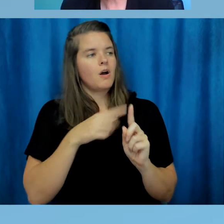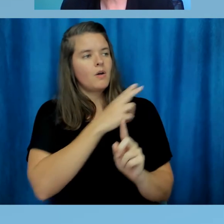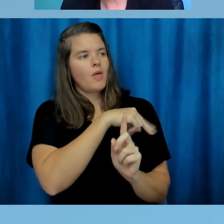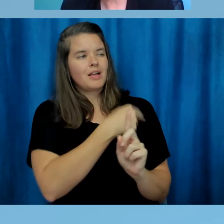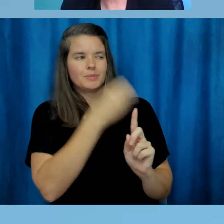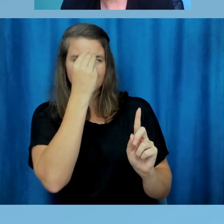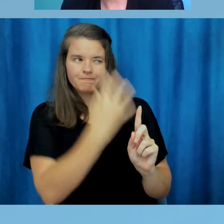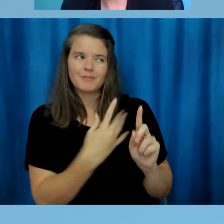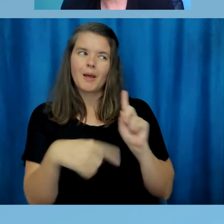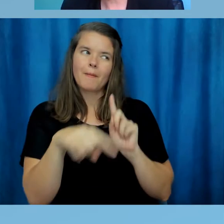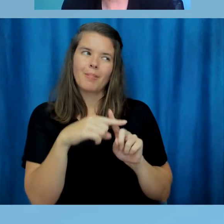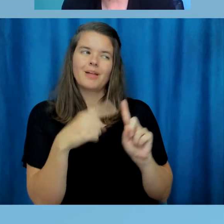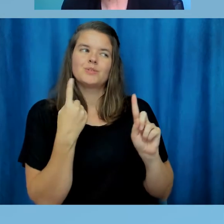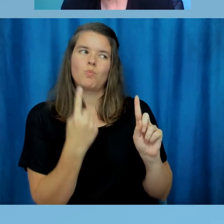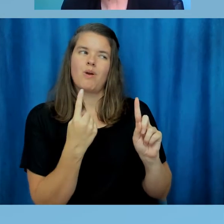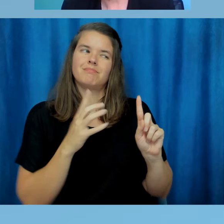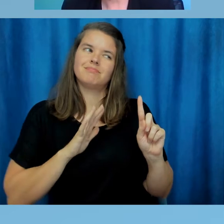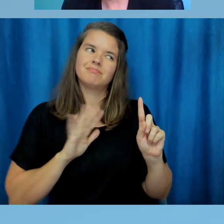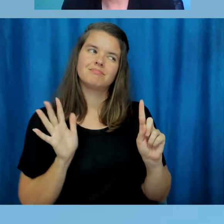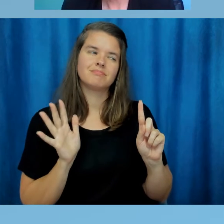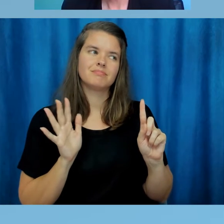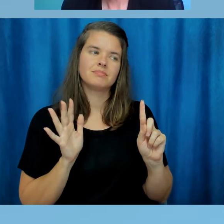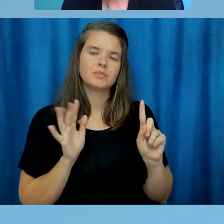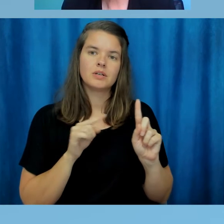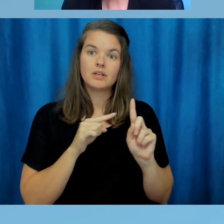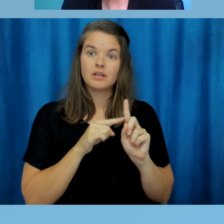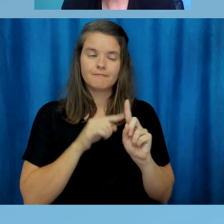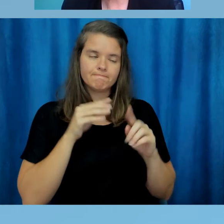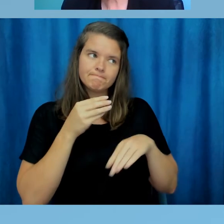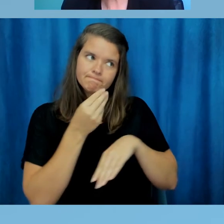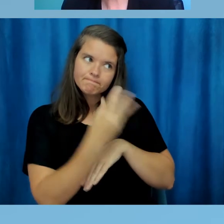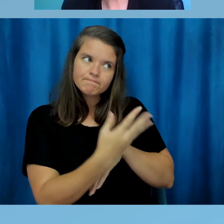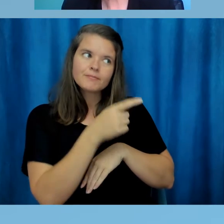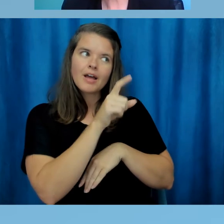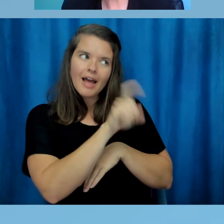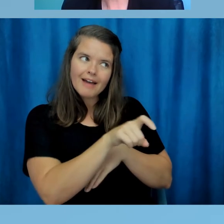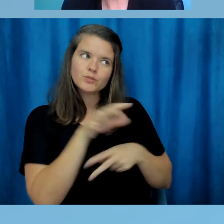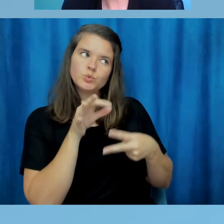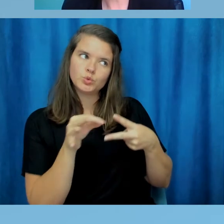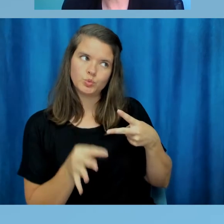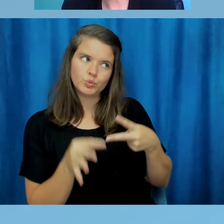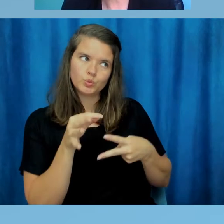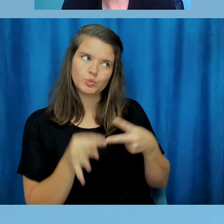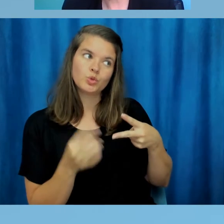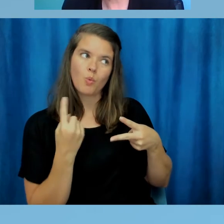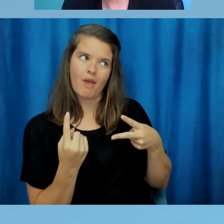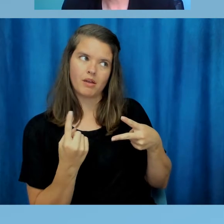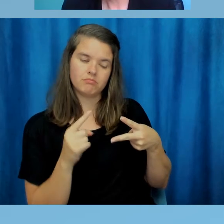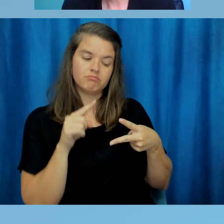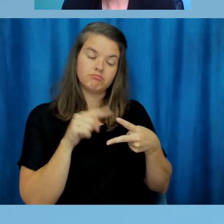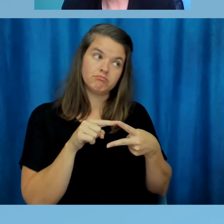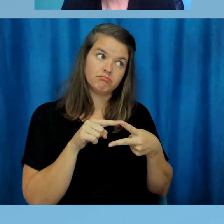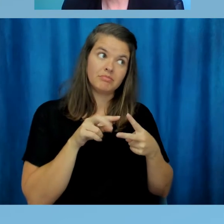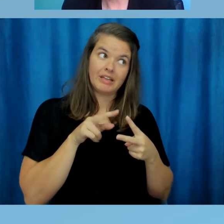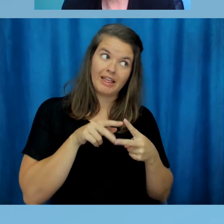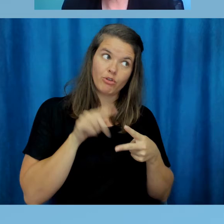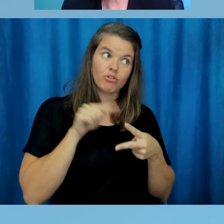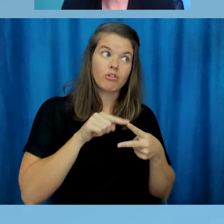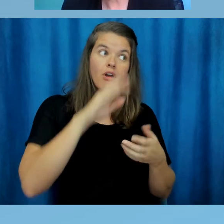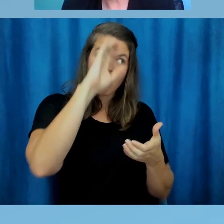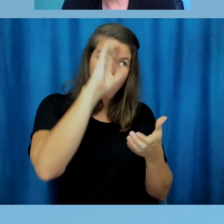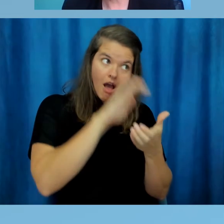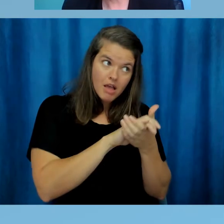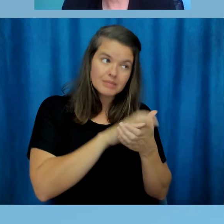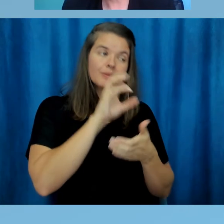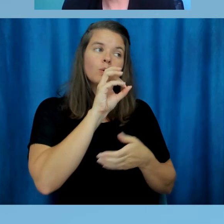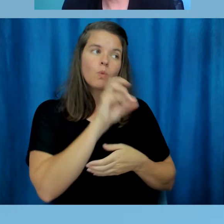the 1+ policy, the +1 policy, and she's advised that she will have to choose between having her